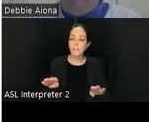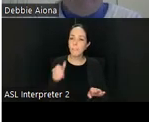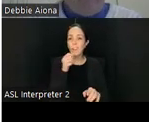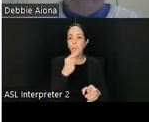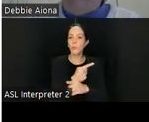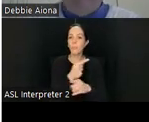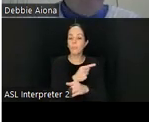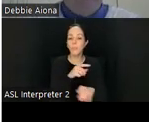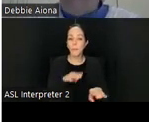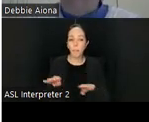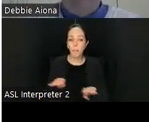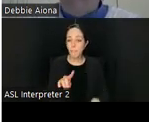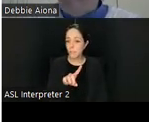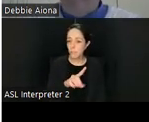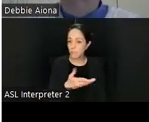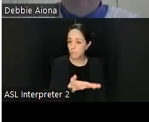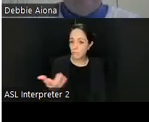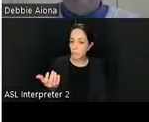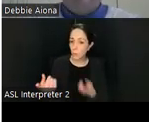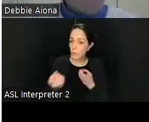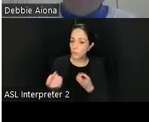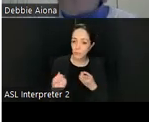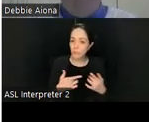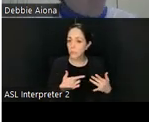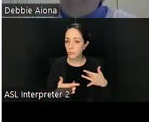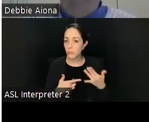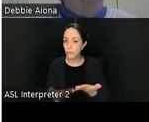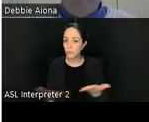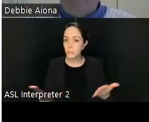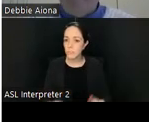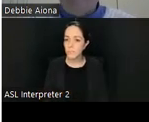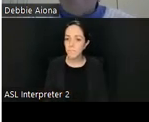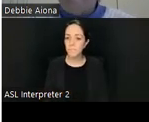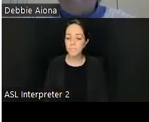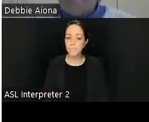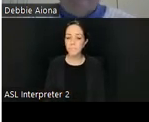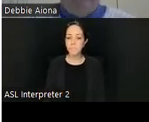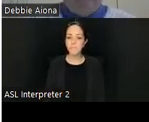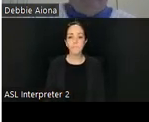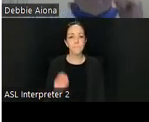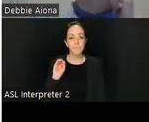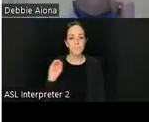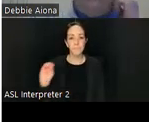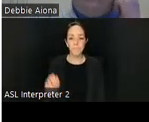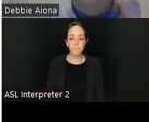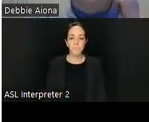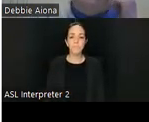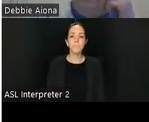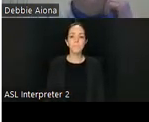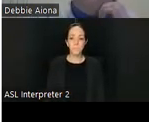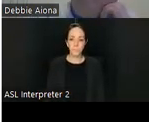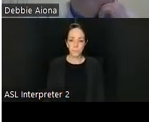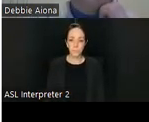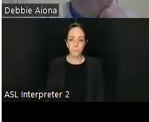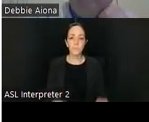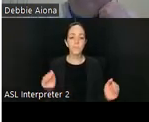changes in this section? It's quite a long section, so I just want to make sure. Okay, I see no. All right. Can